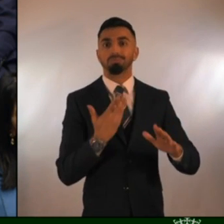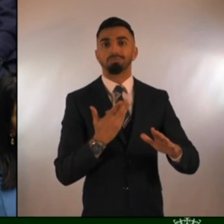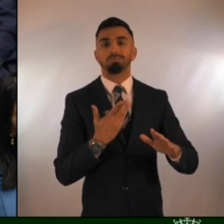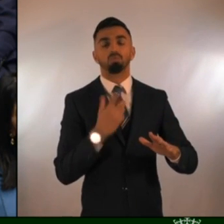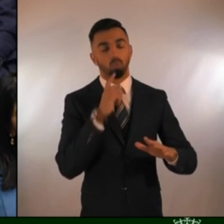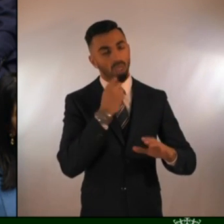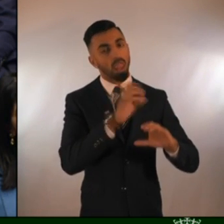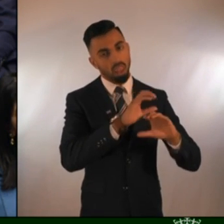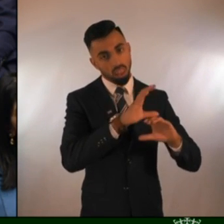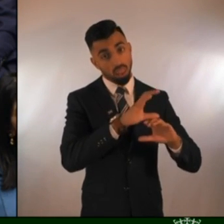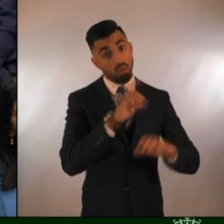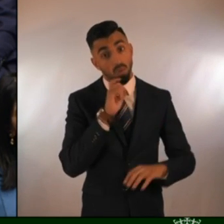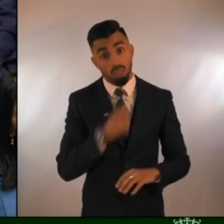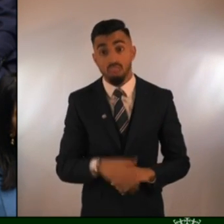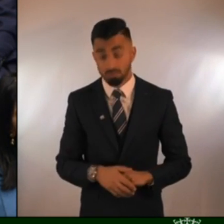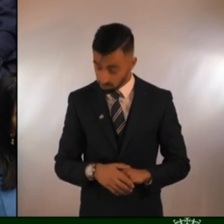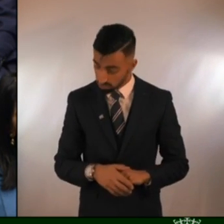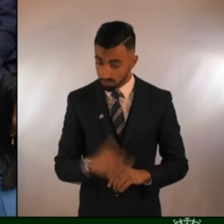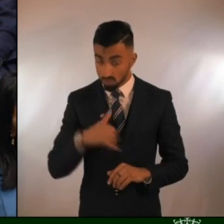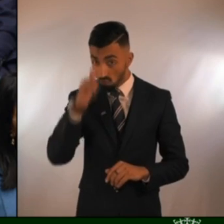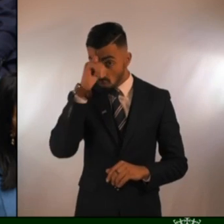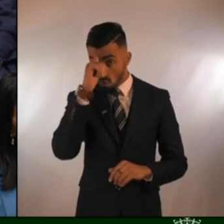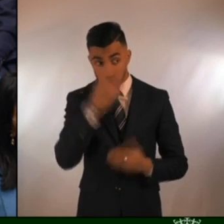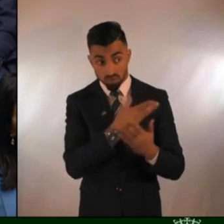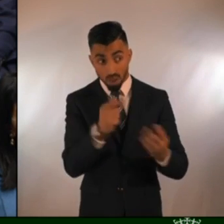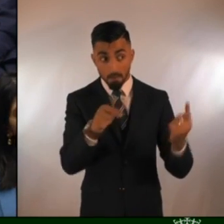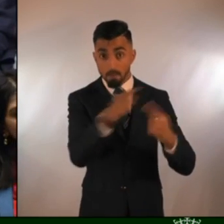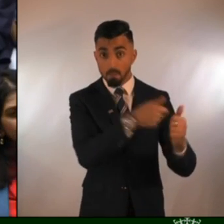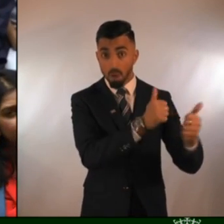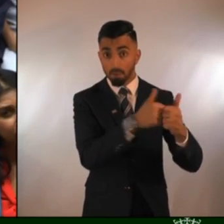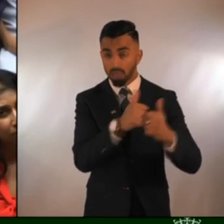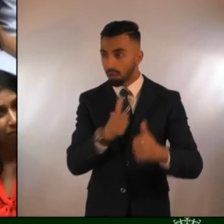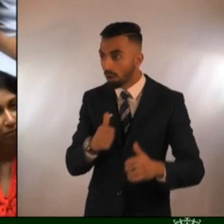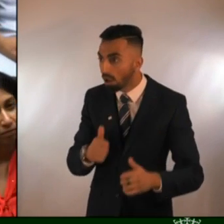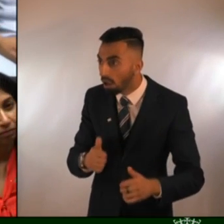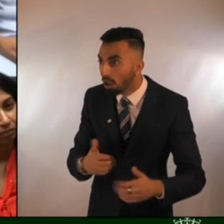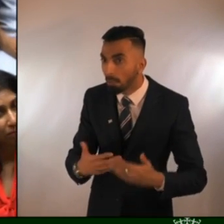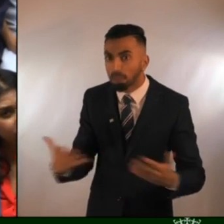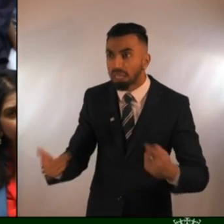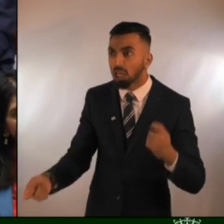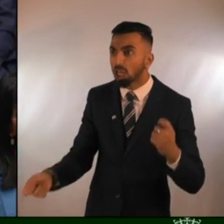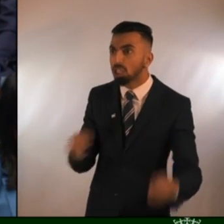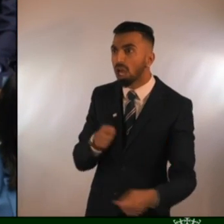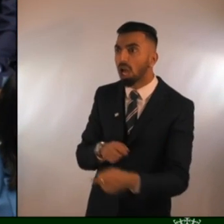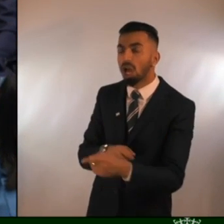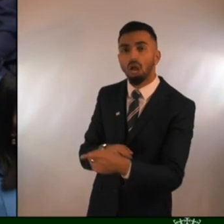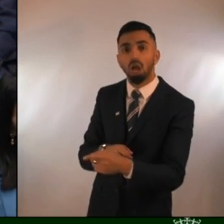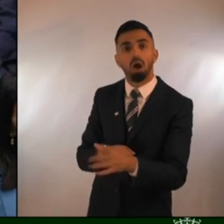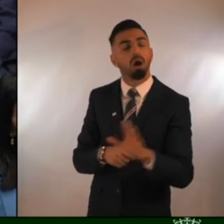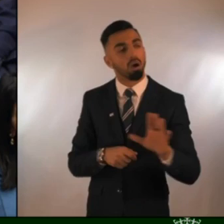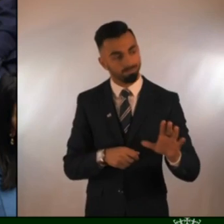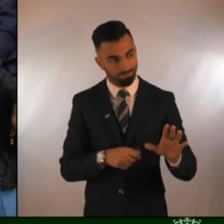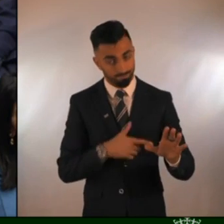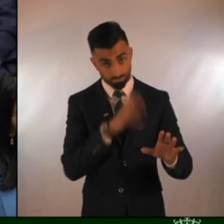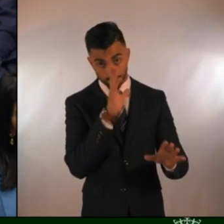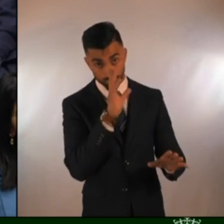but I recognise it will be a big change for some industries. So firstly, this change will not take effect for 2